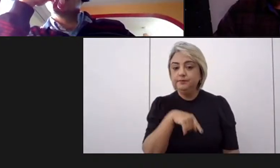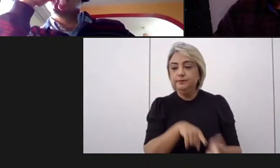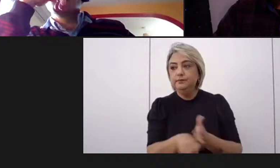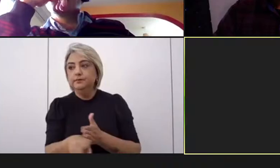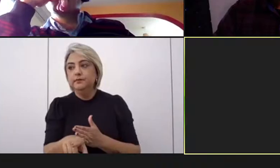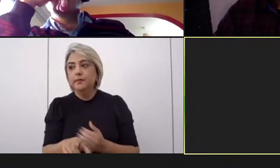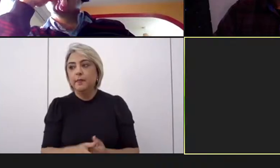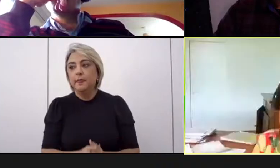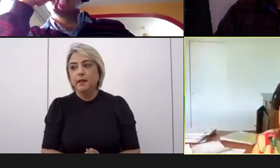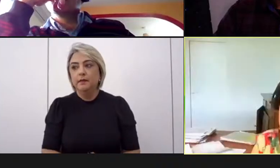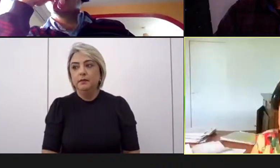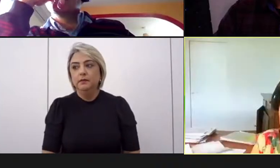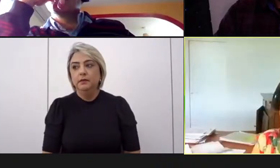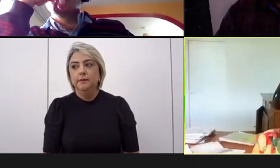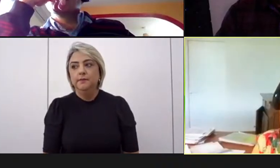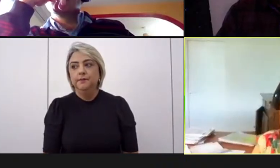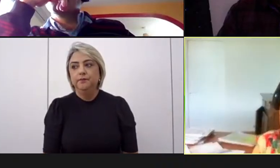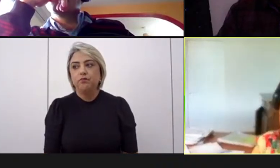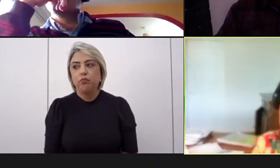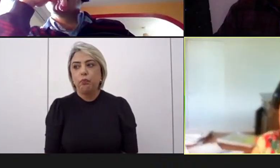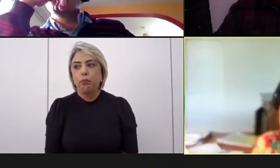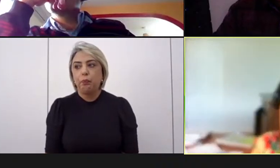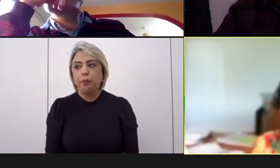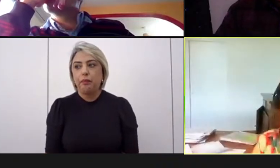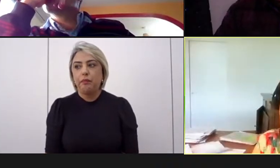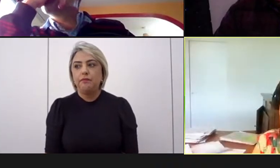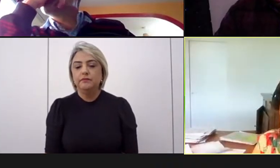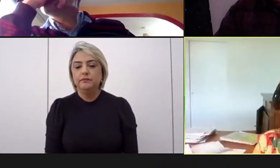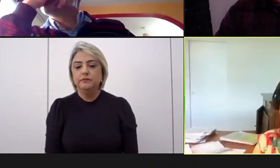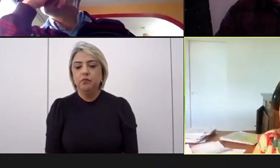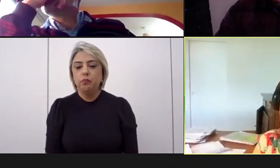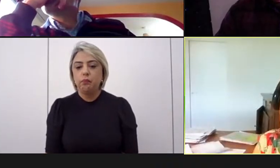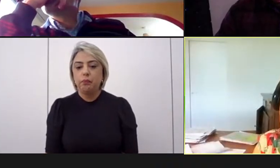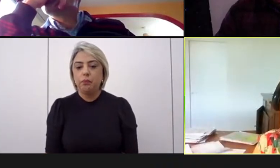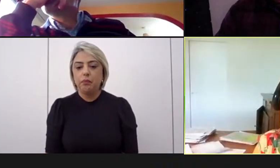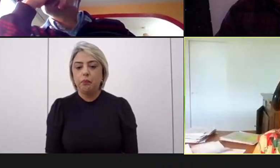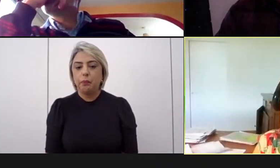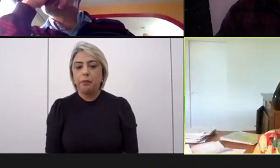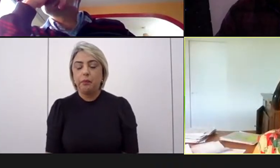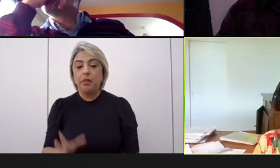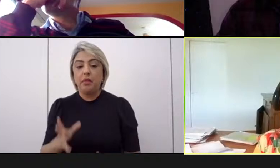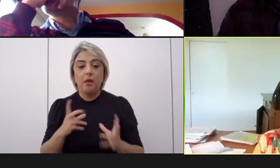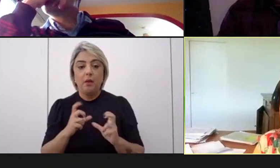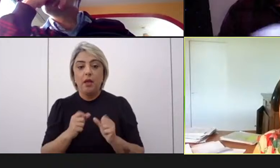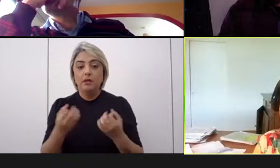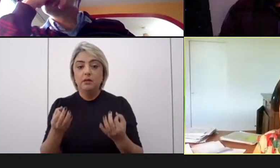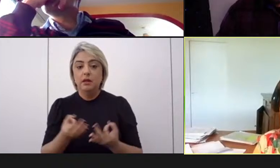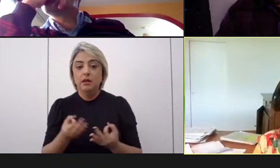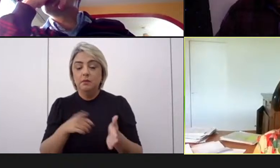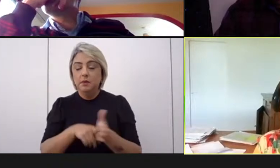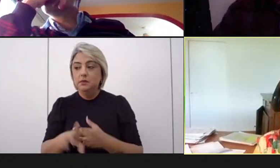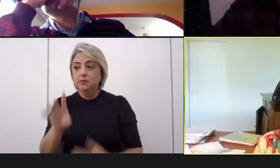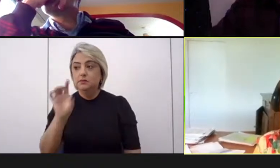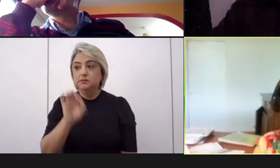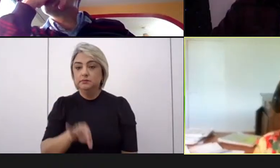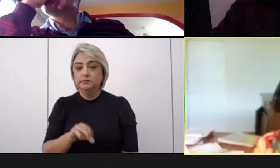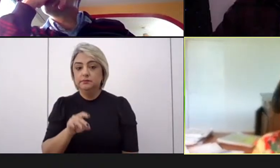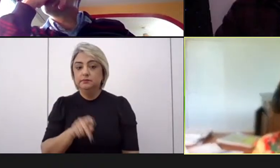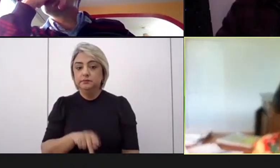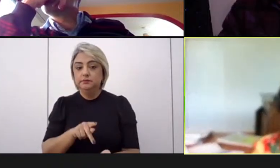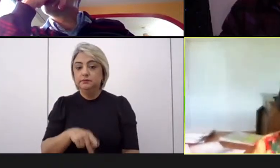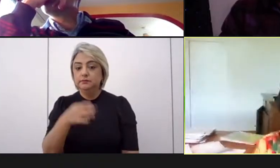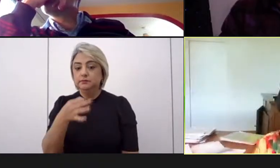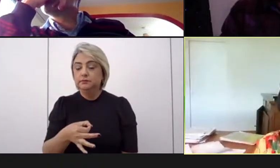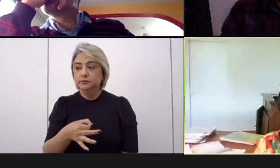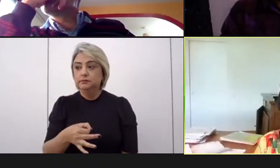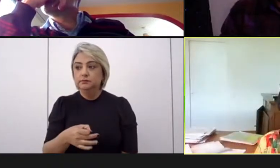This is a very interesting and important question, although my question is a little bit